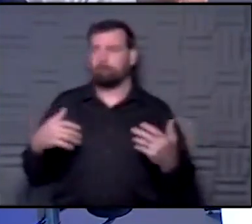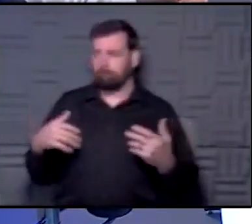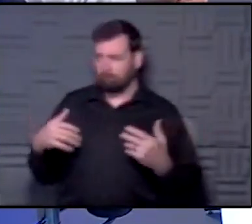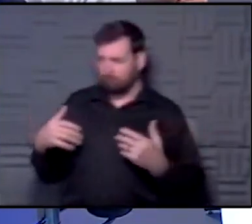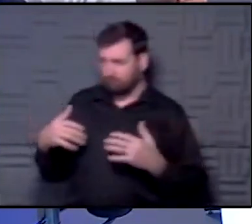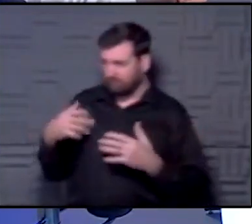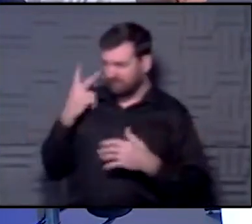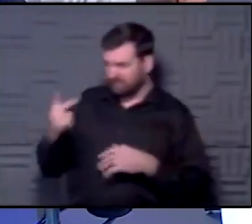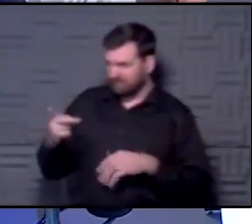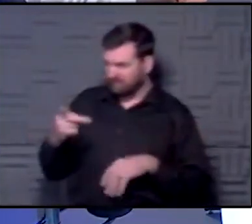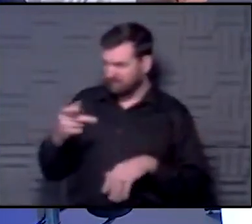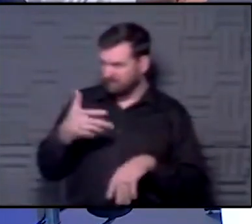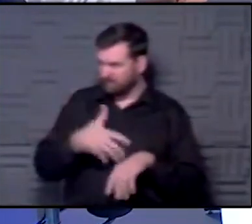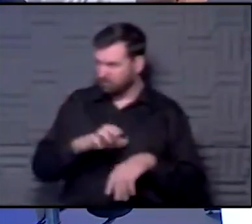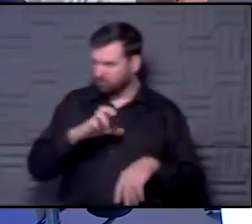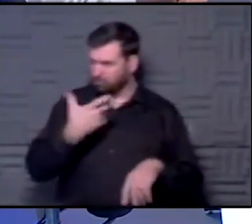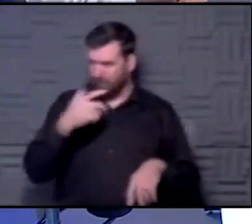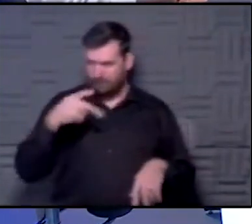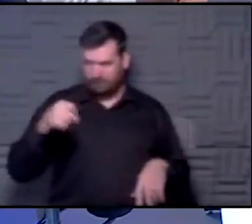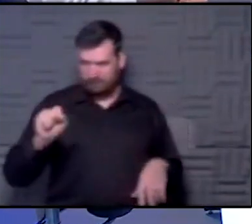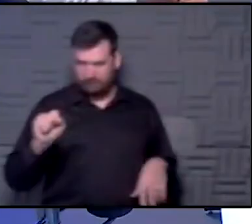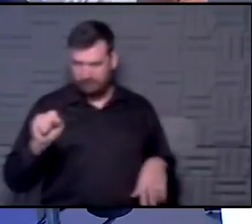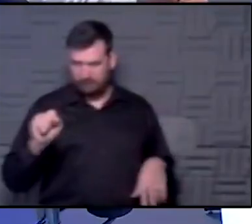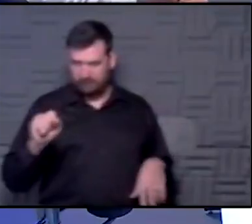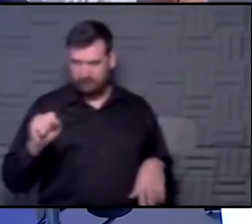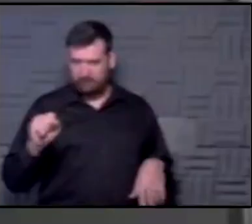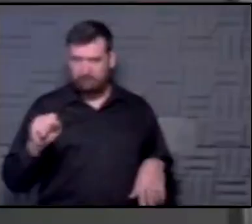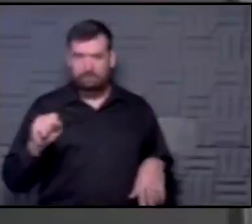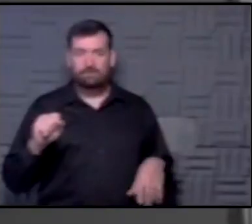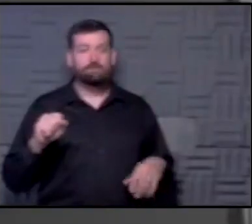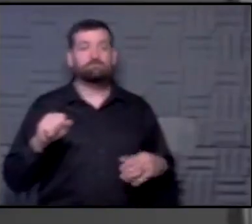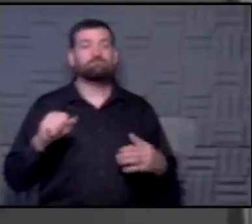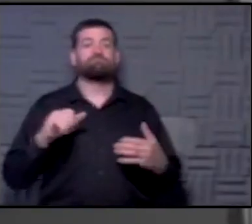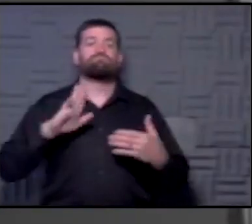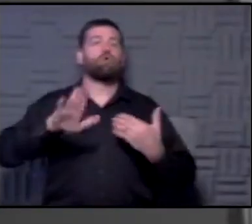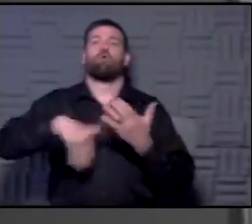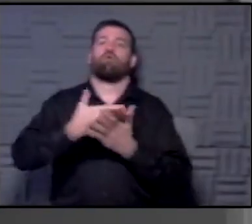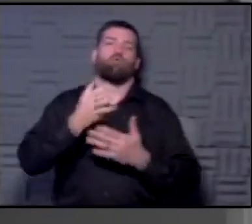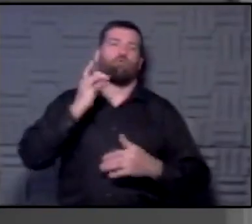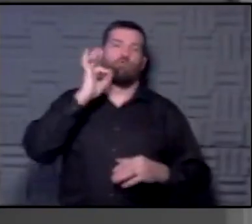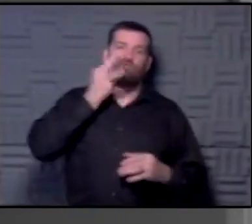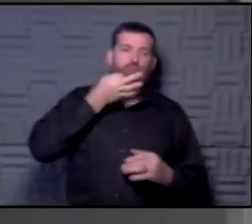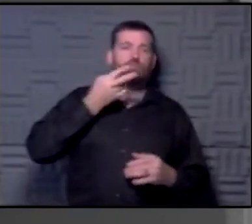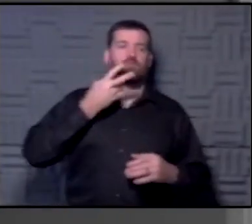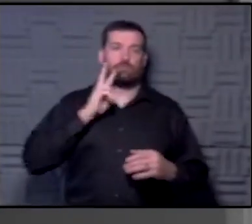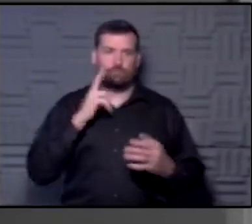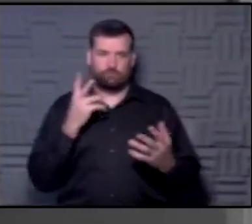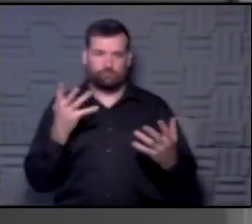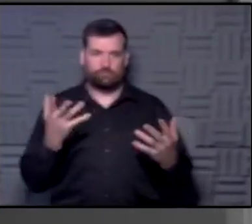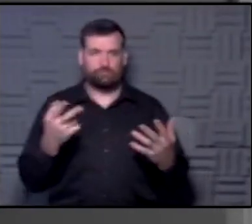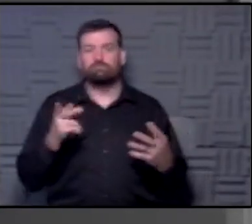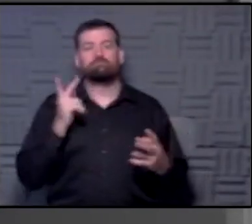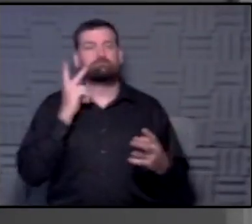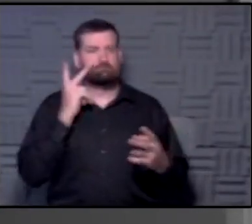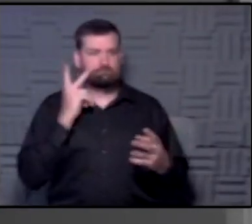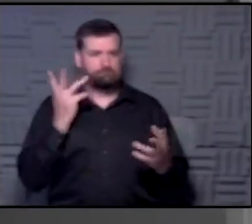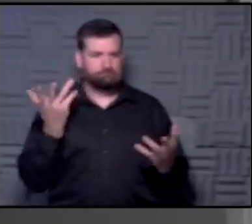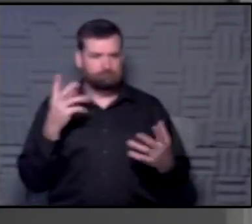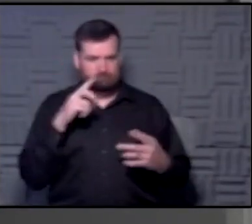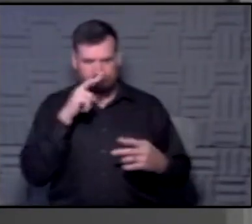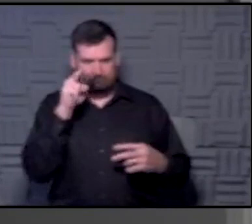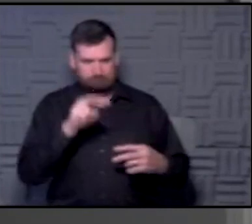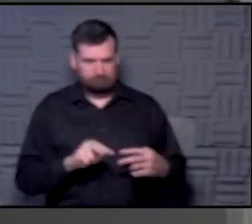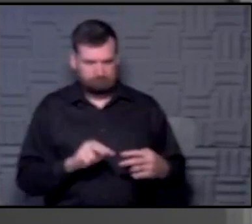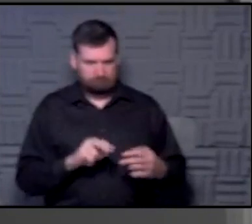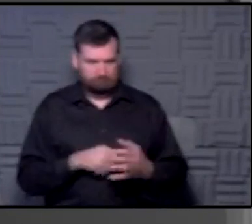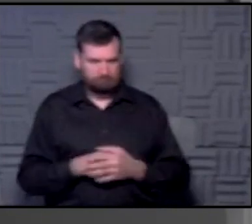on that next slide. Go back to the next slide, because I Well, like these- grapes. So grapes, all fruits and vegetables. Foods that, look at me looking at the camera here. Yeah.